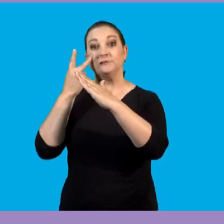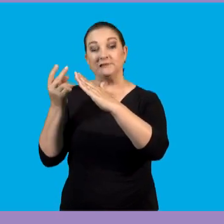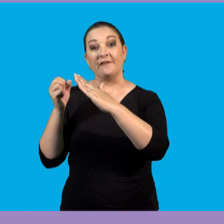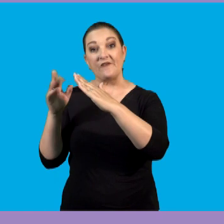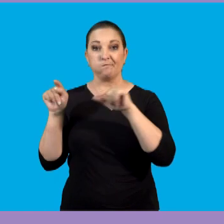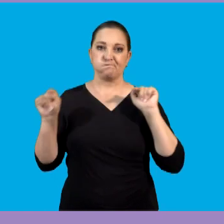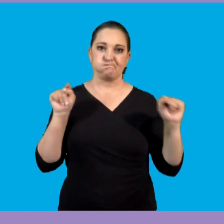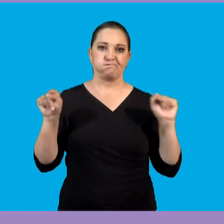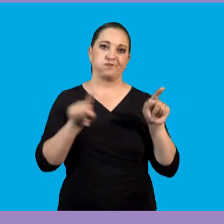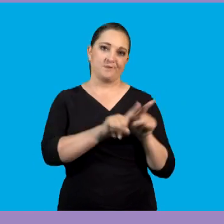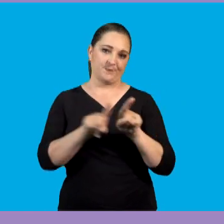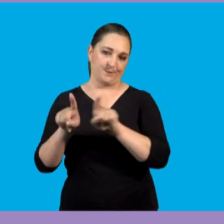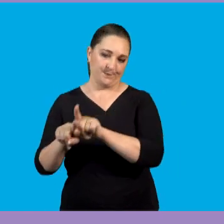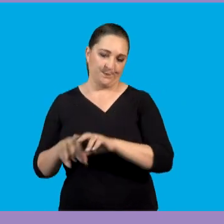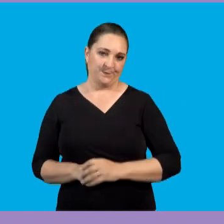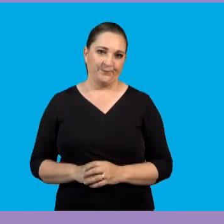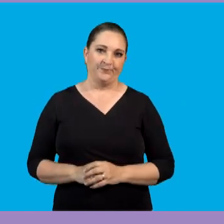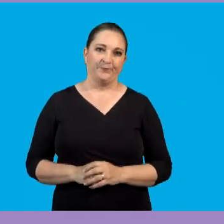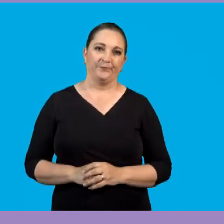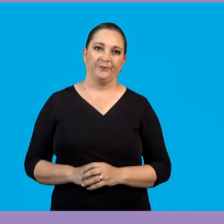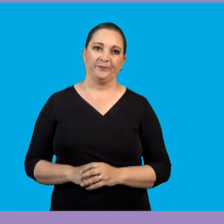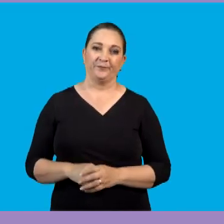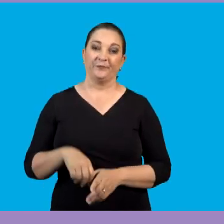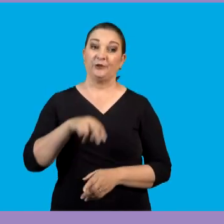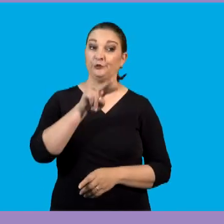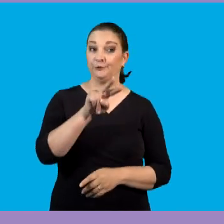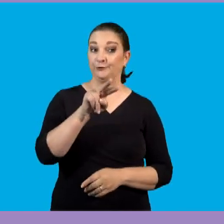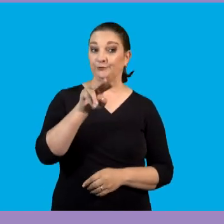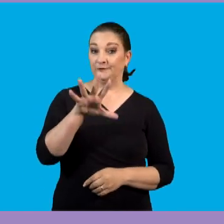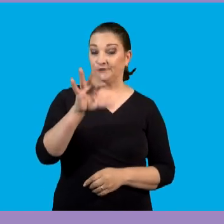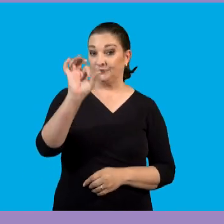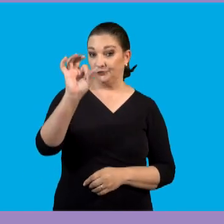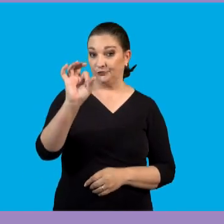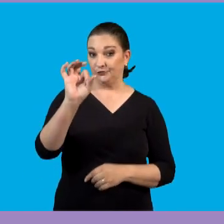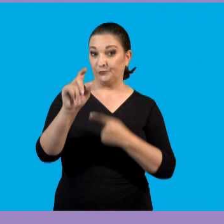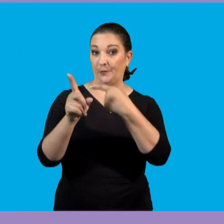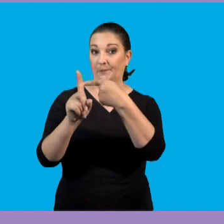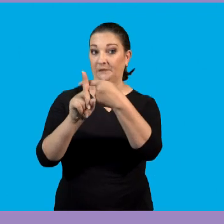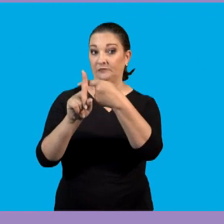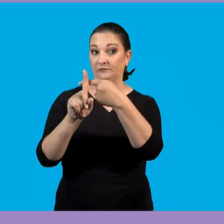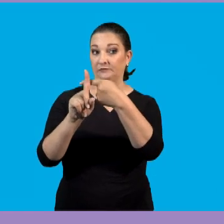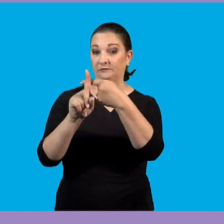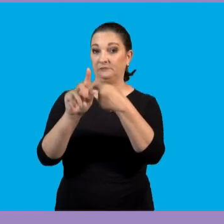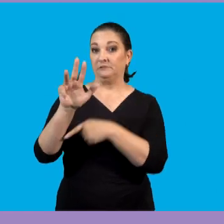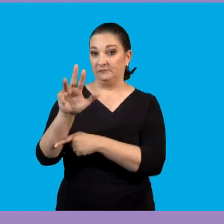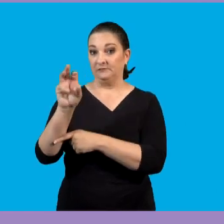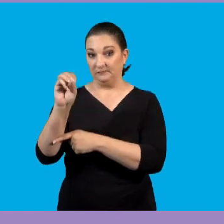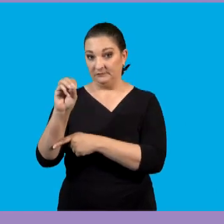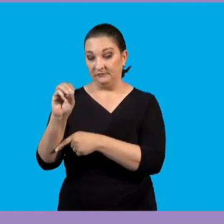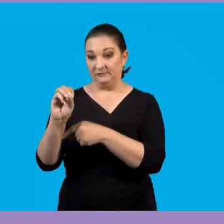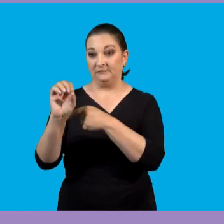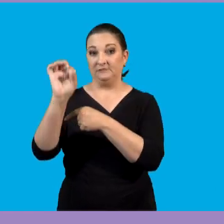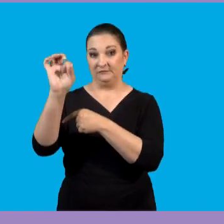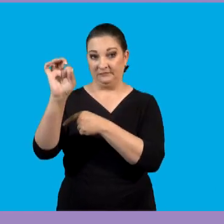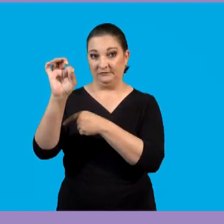corresponds with our first triangle. Now we know that the 25 degrees plus the